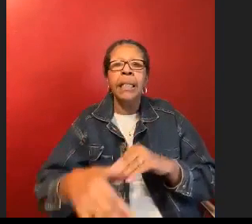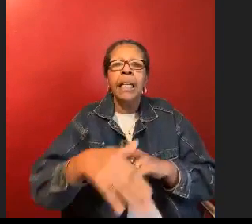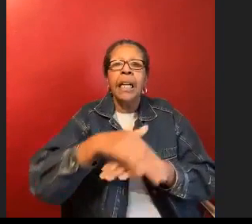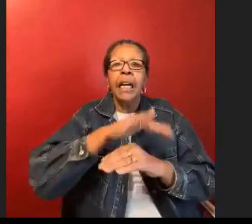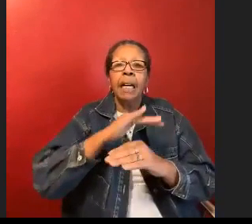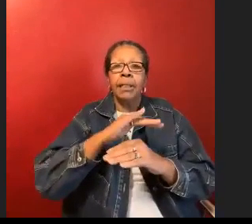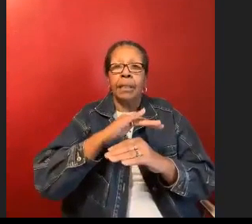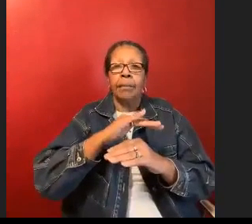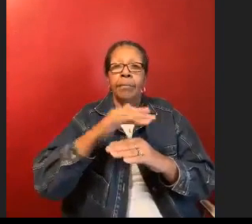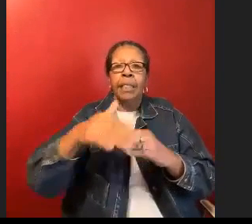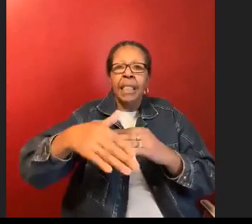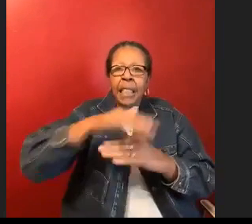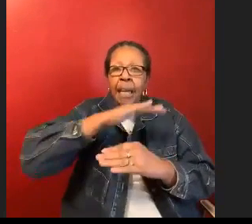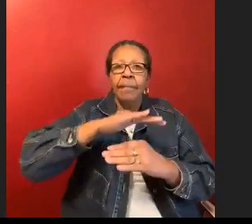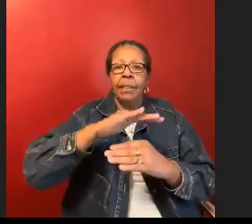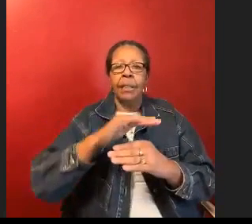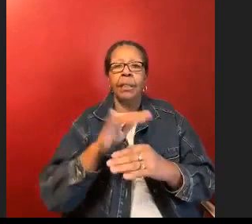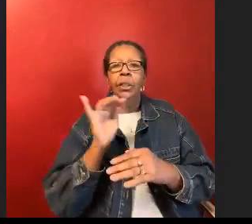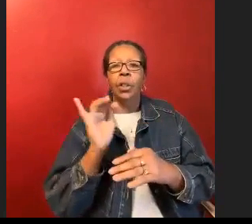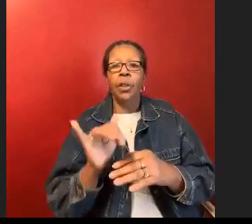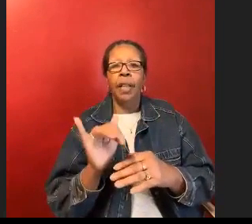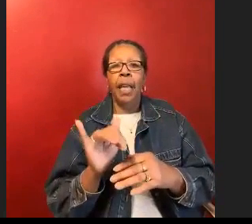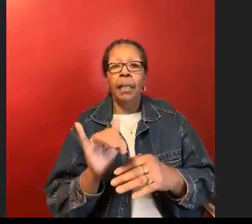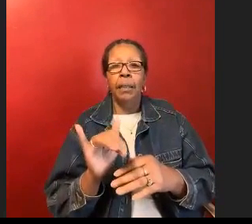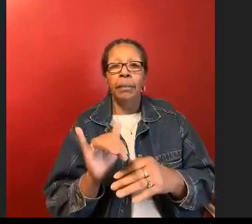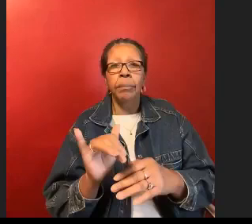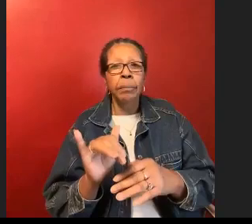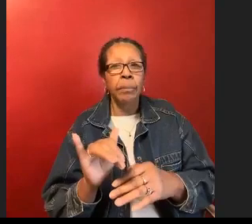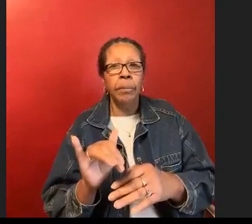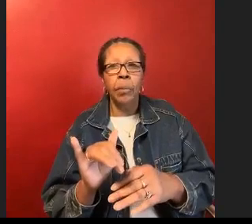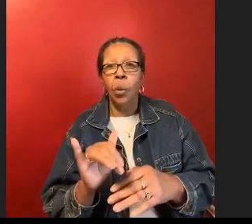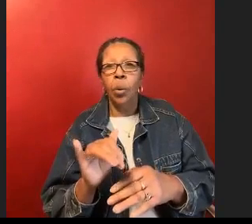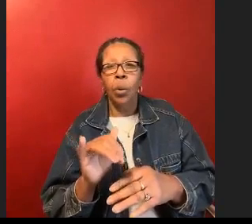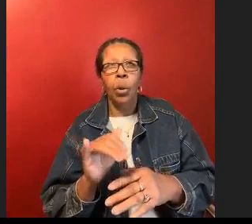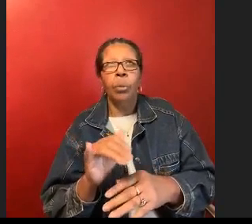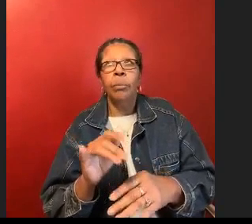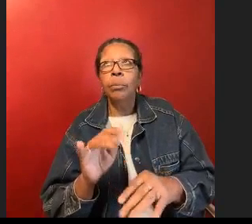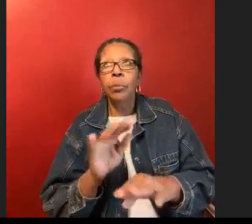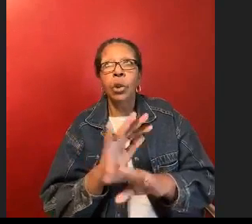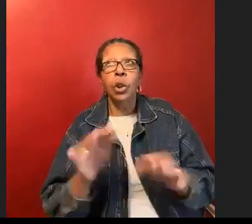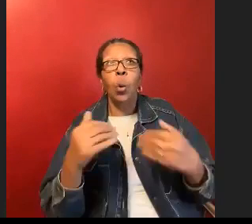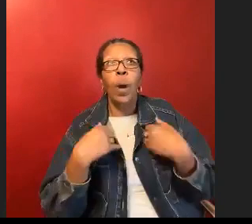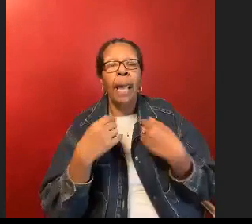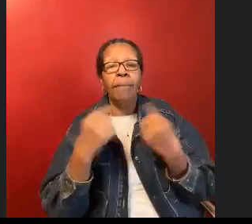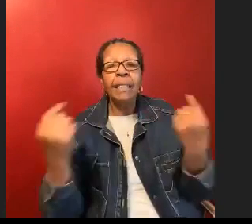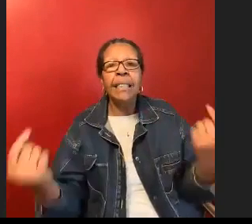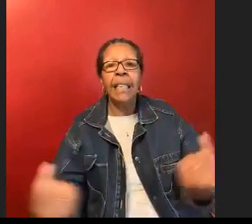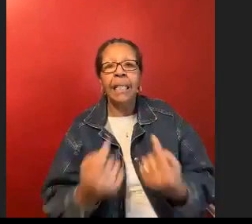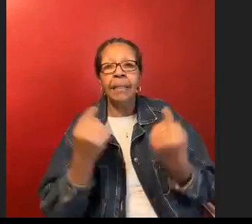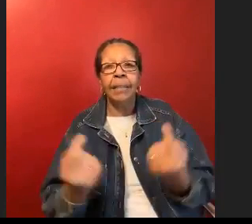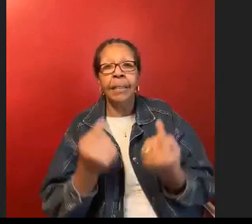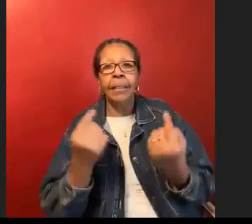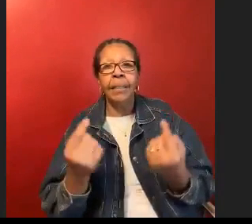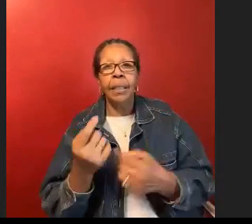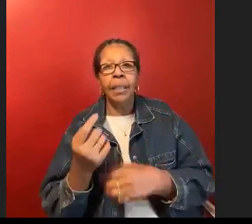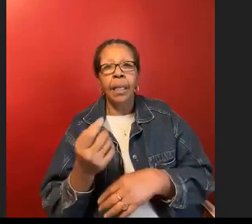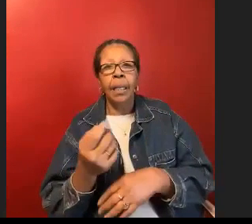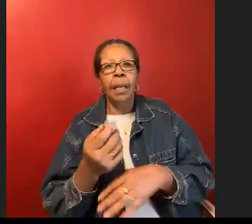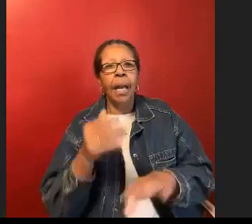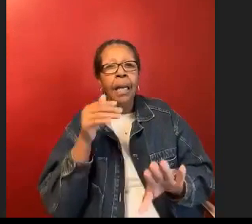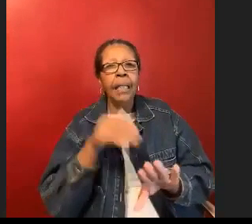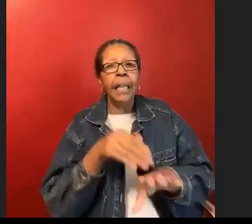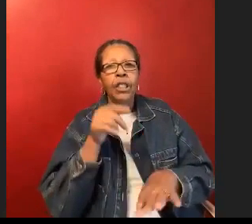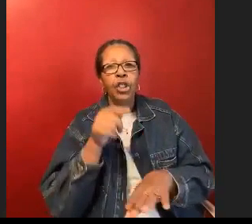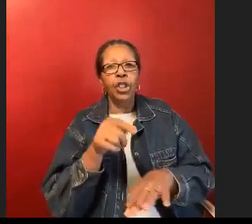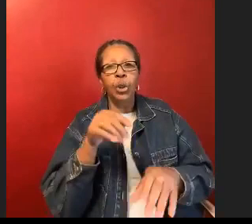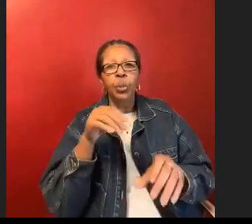there is no sin to hold against you in the high court of the judgment day that